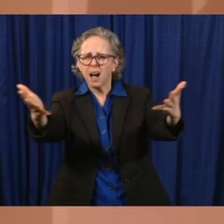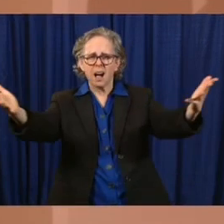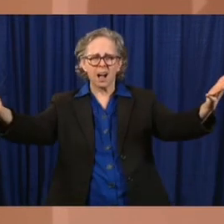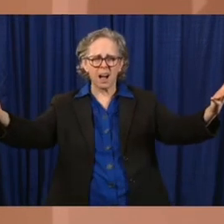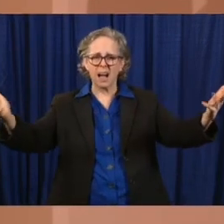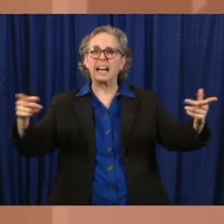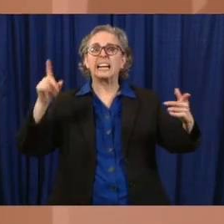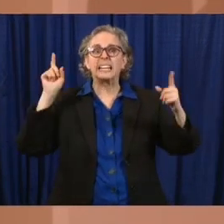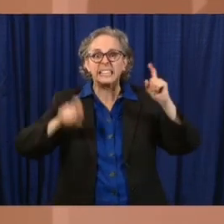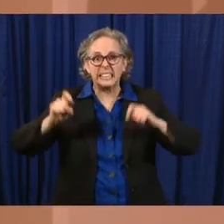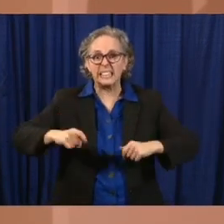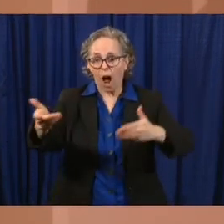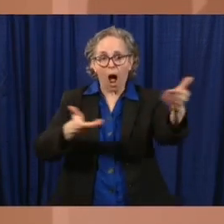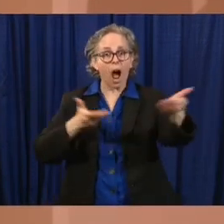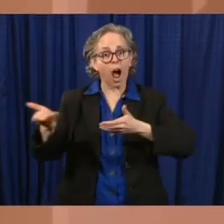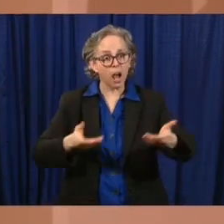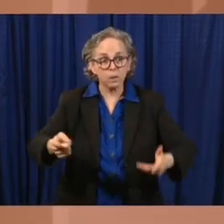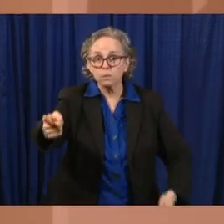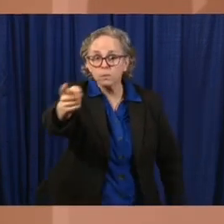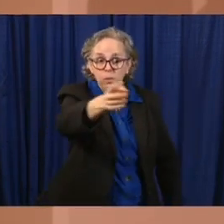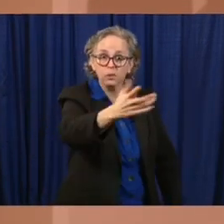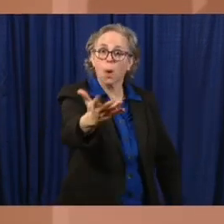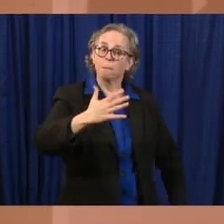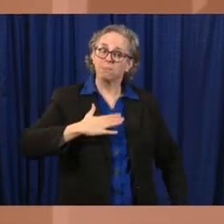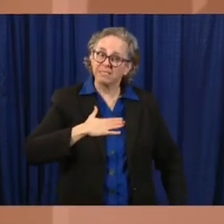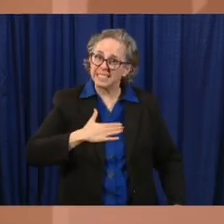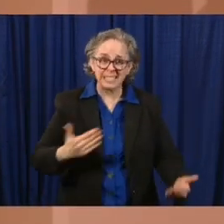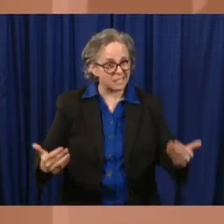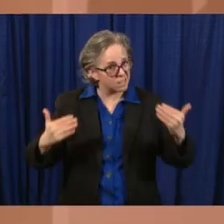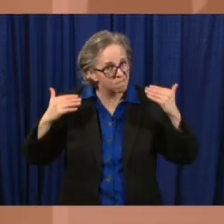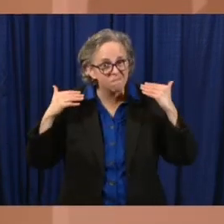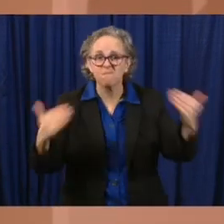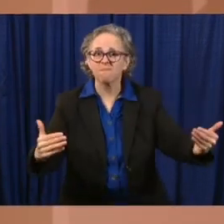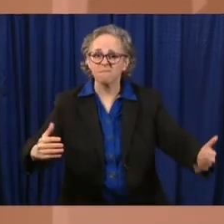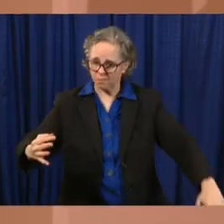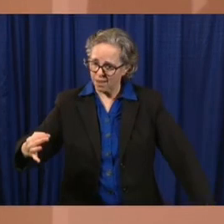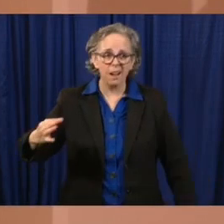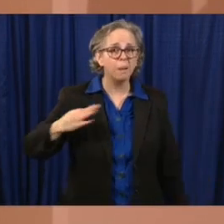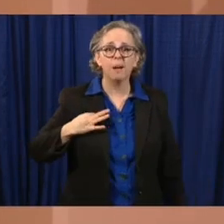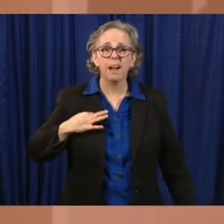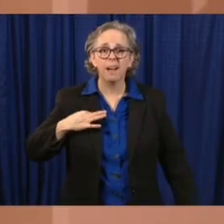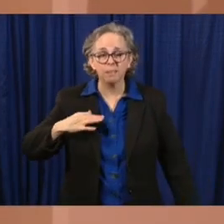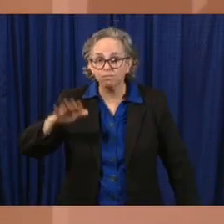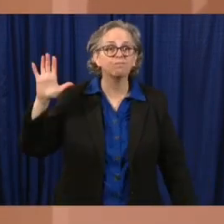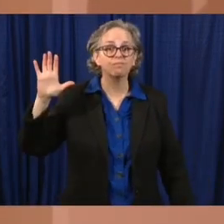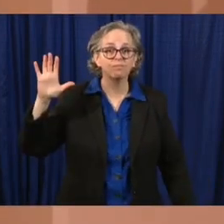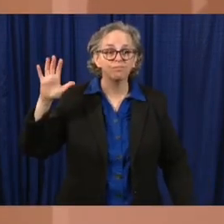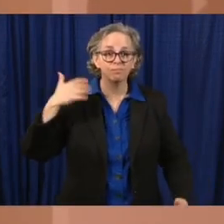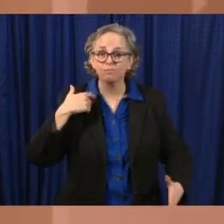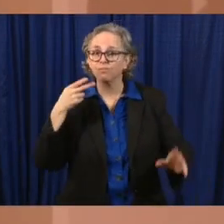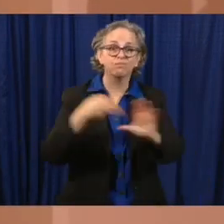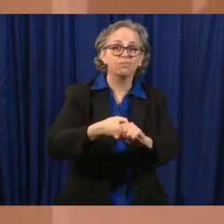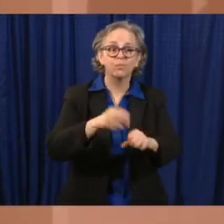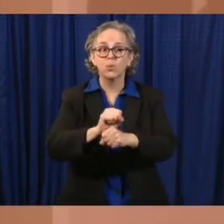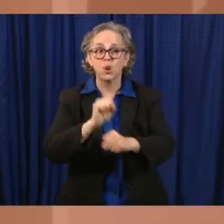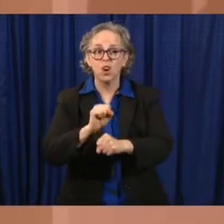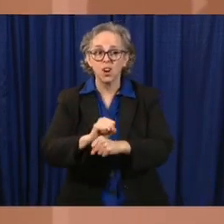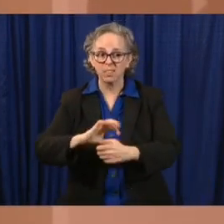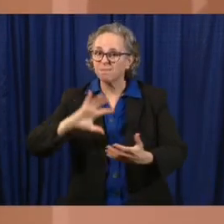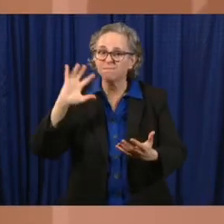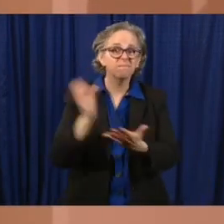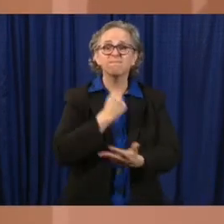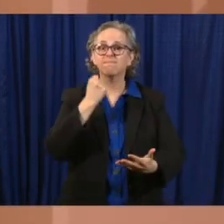employees. So please, if you know somebody who may be in a position to take one of these jobs, encourage them to do